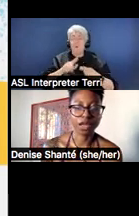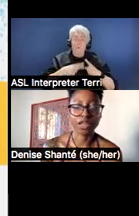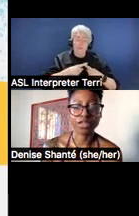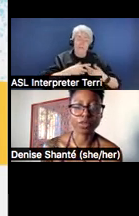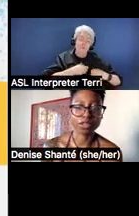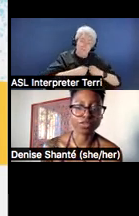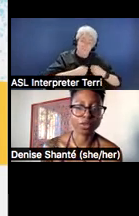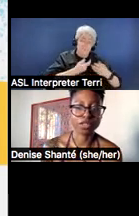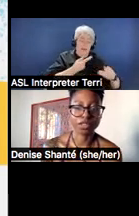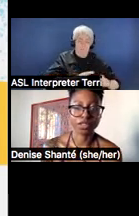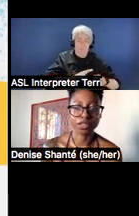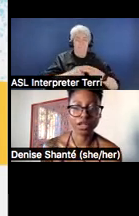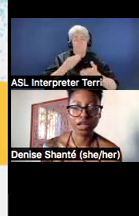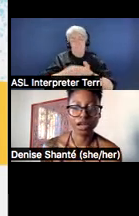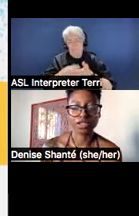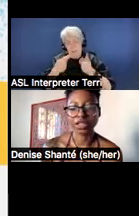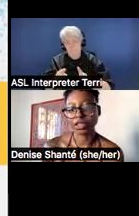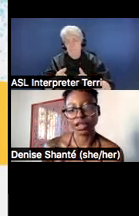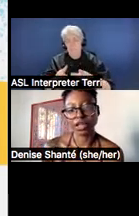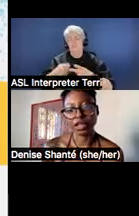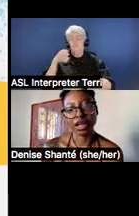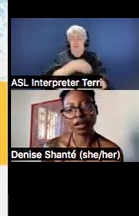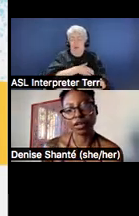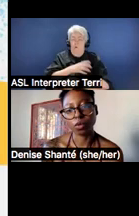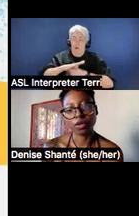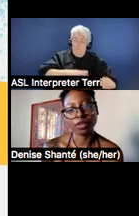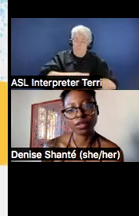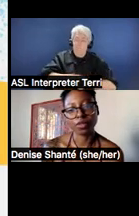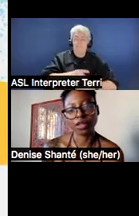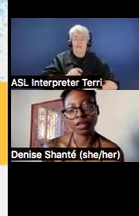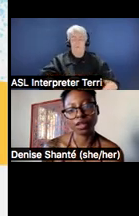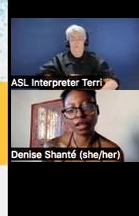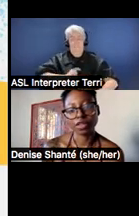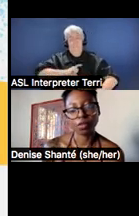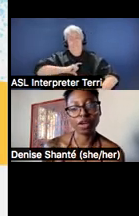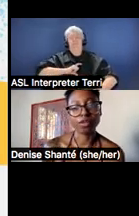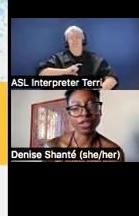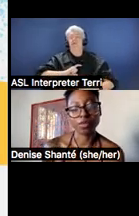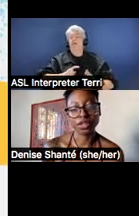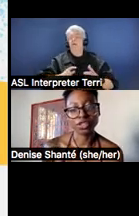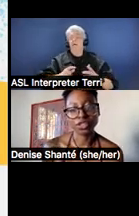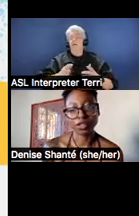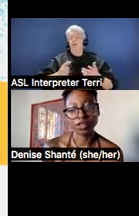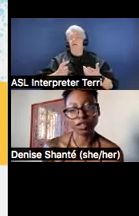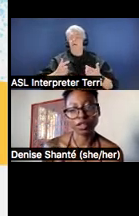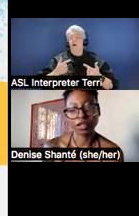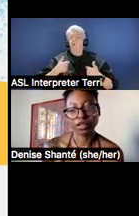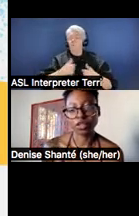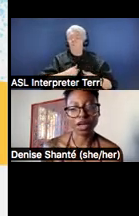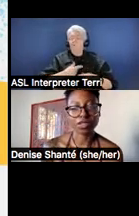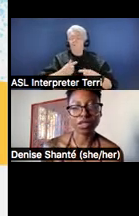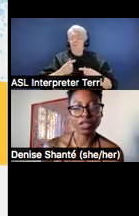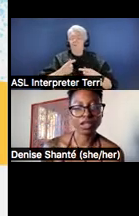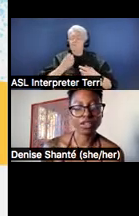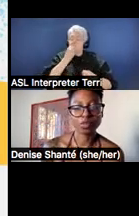power and oppressive forces, our dignity and inherent worth is something that will never be diminished.